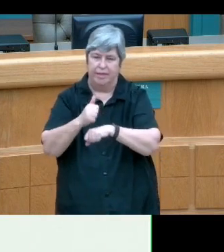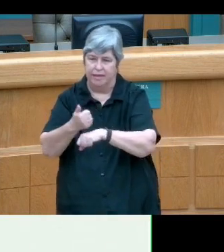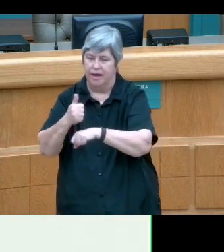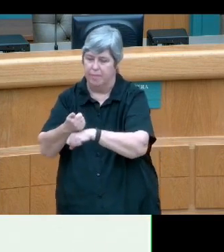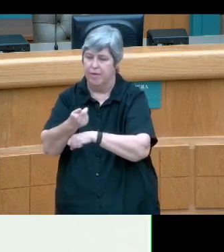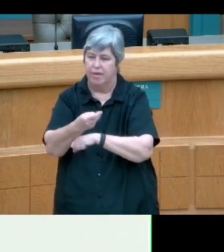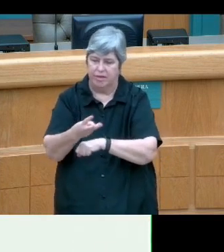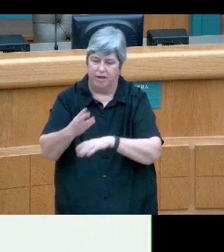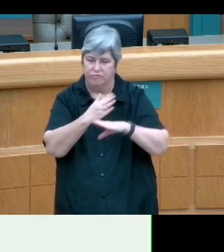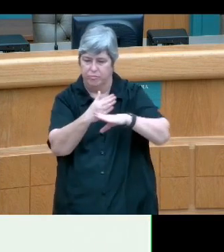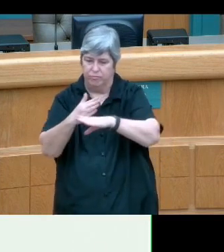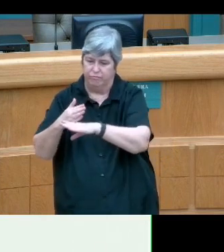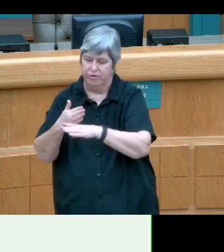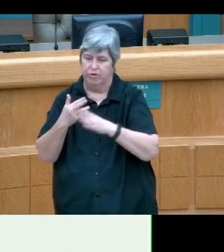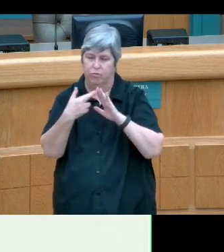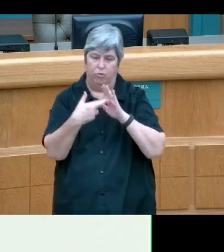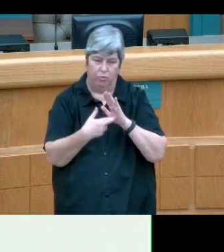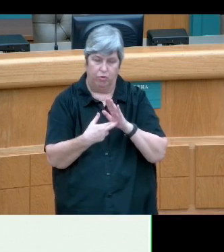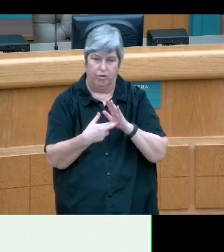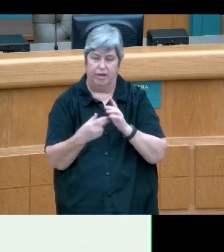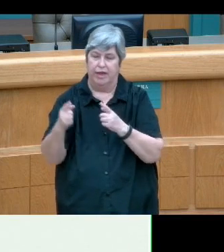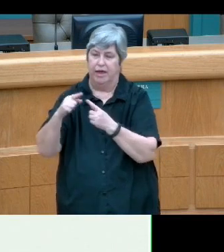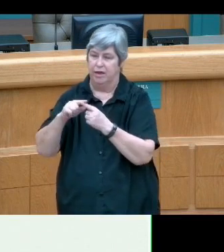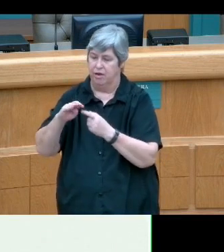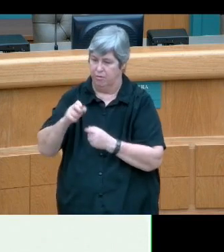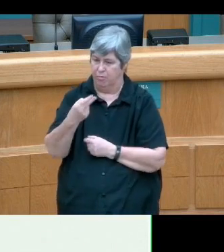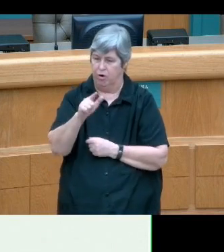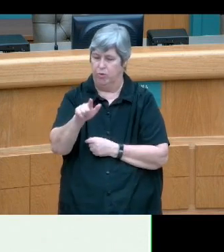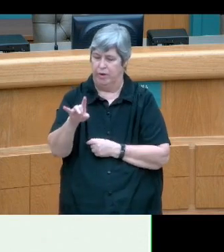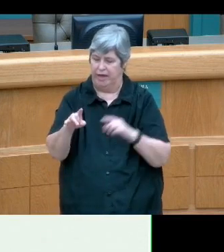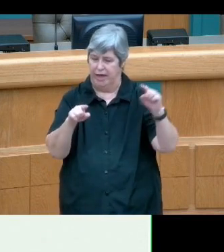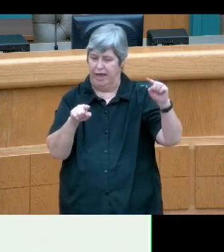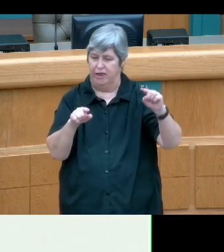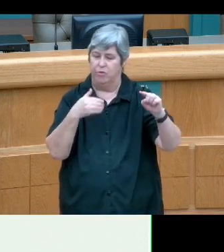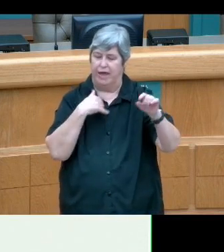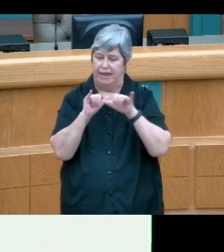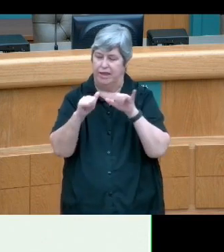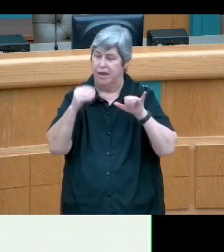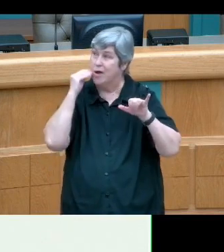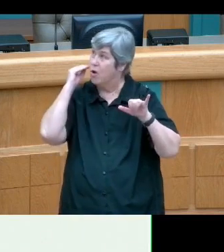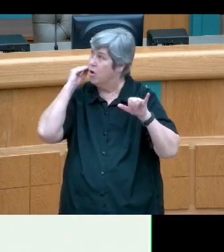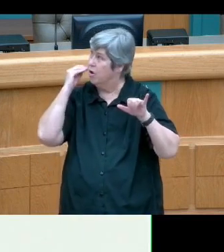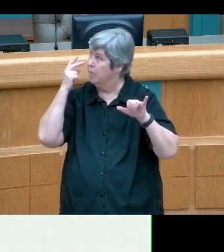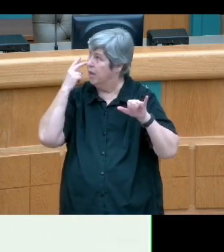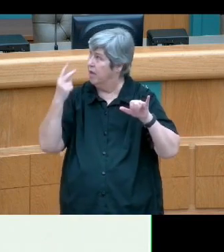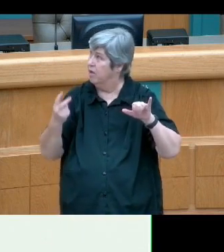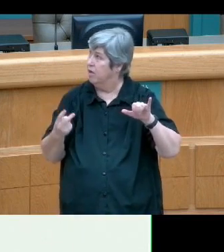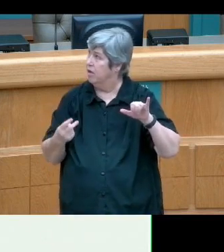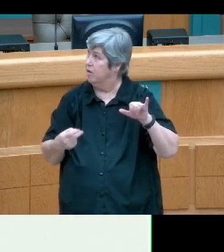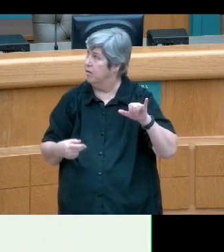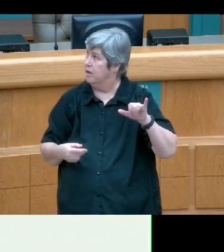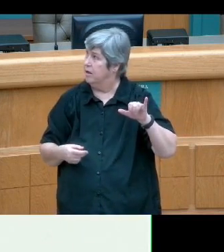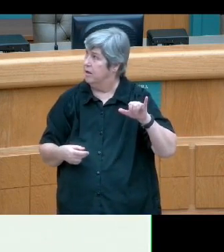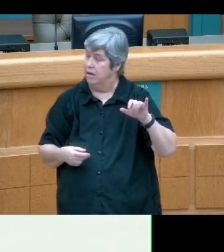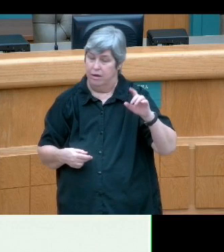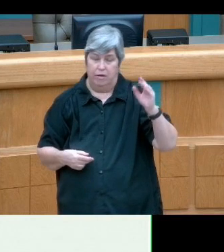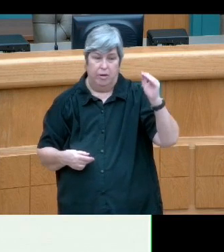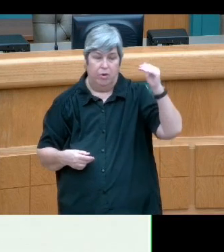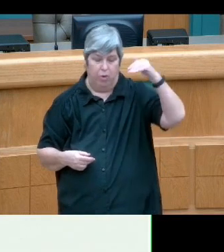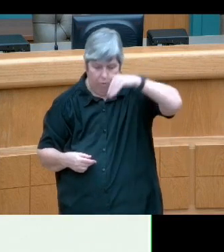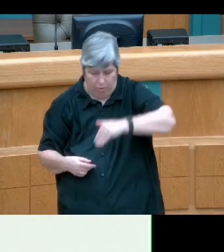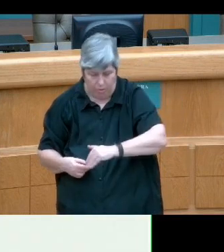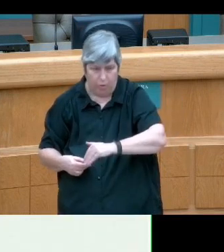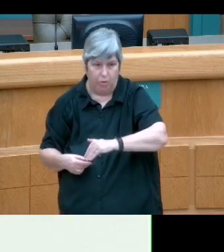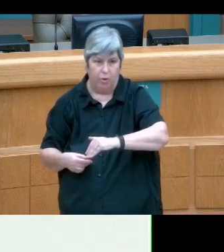place up until March 28th when we had the stay-at-home order. And what you can see is that we very